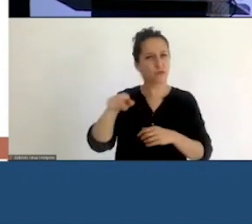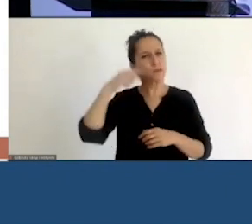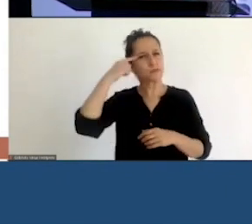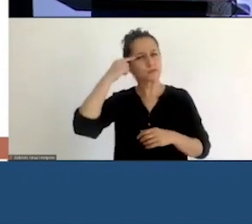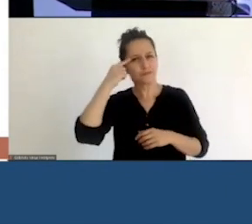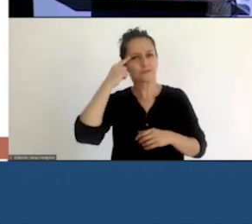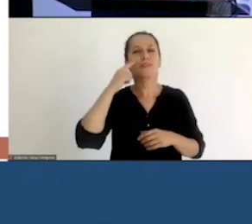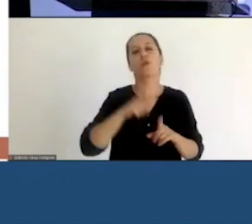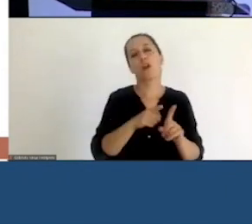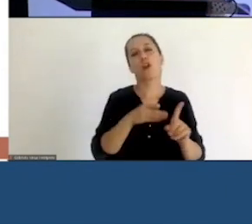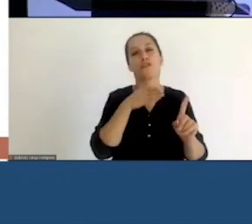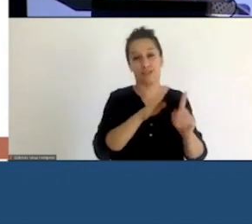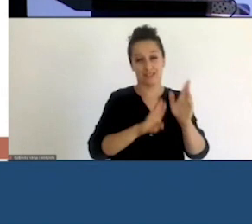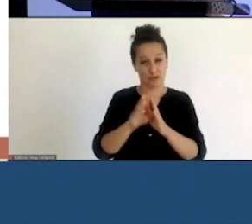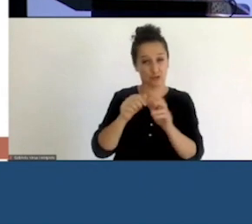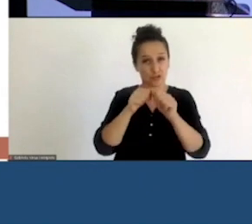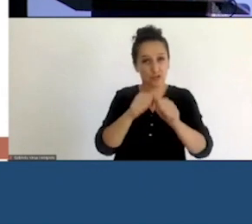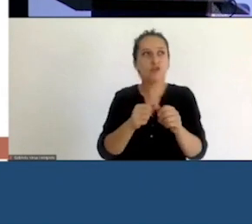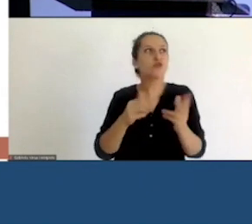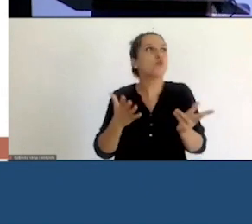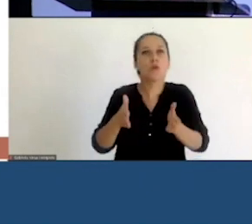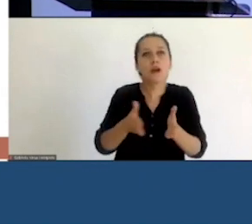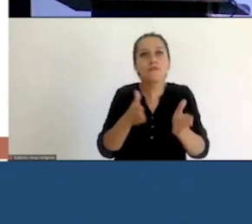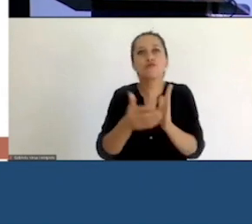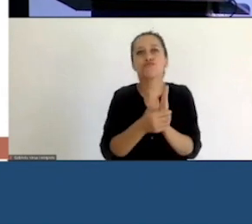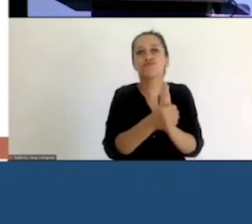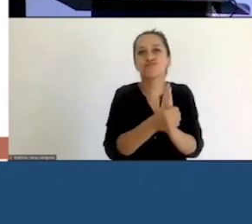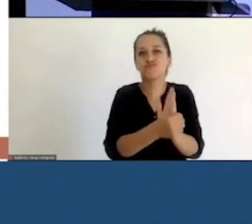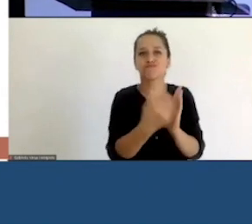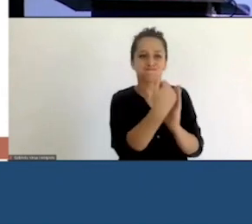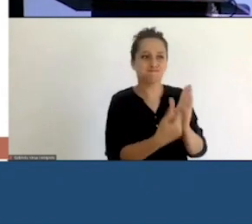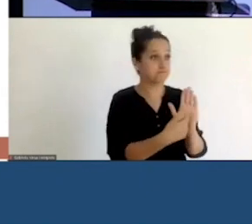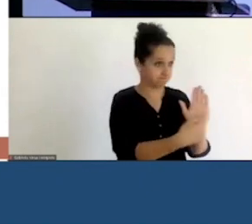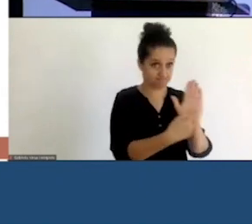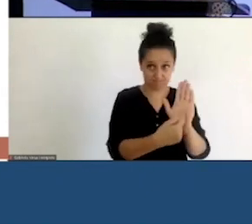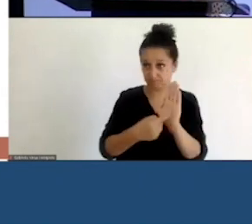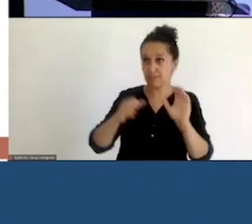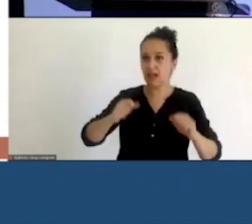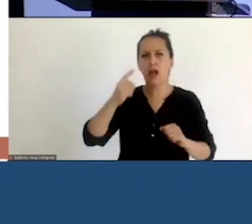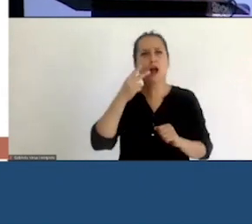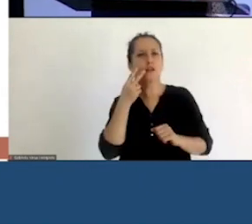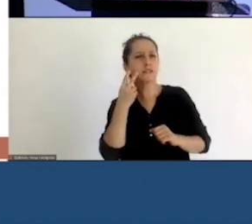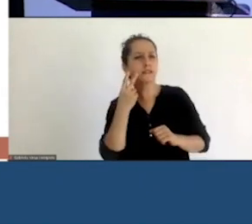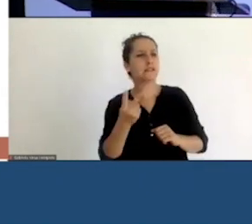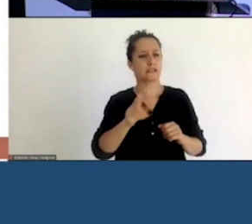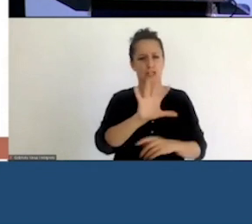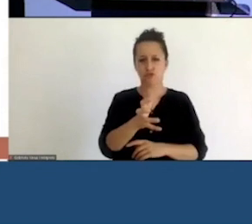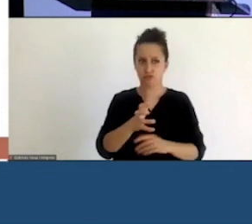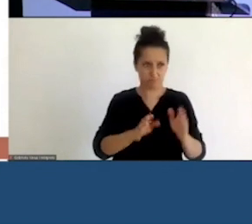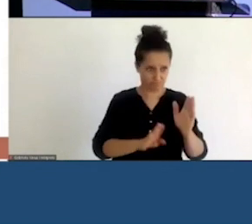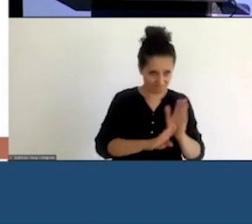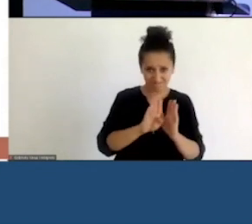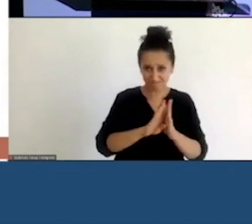and we have our SDG gateway where we disseminate this so we can see how the region moves forward